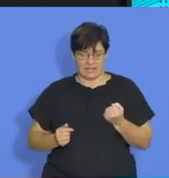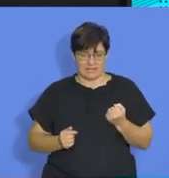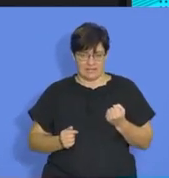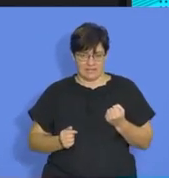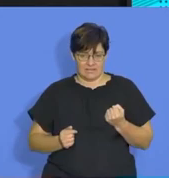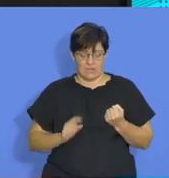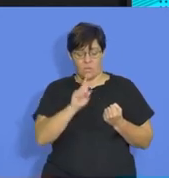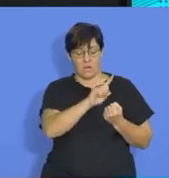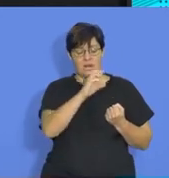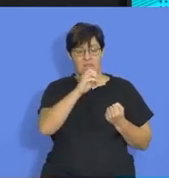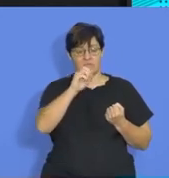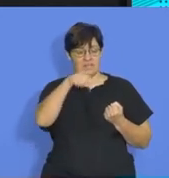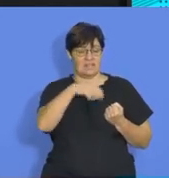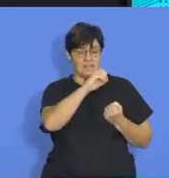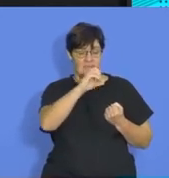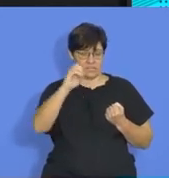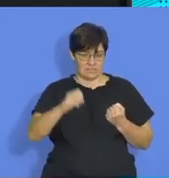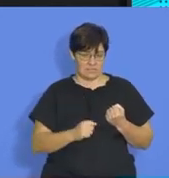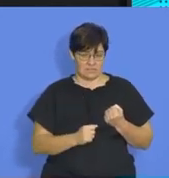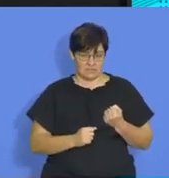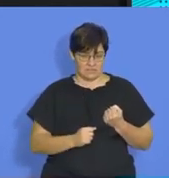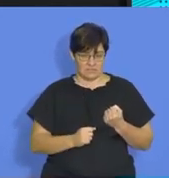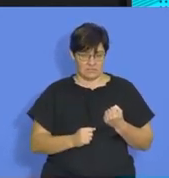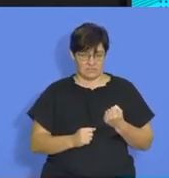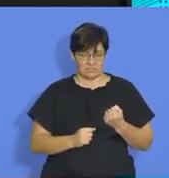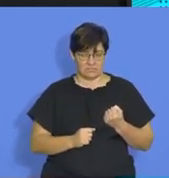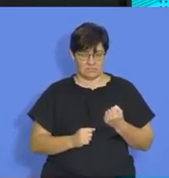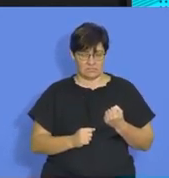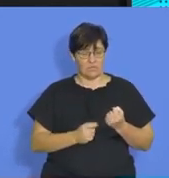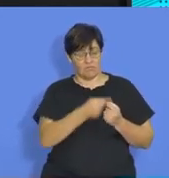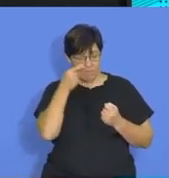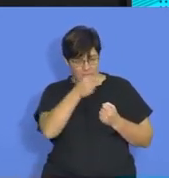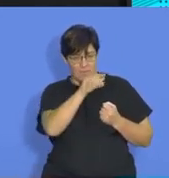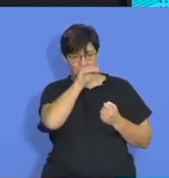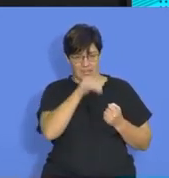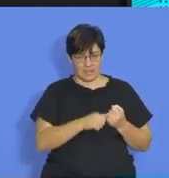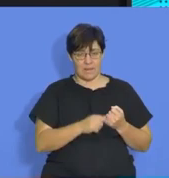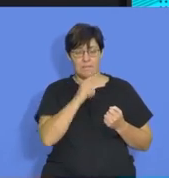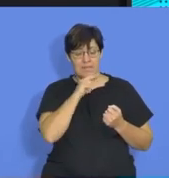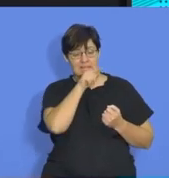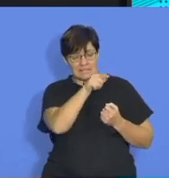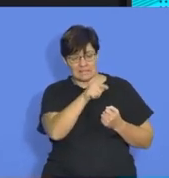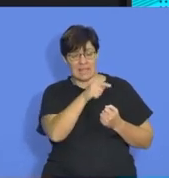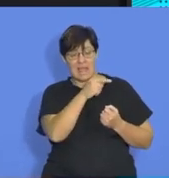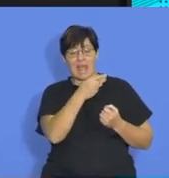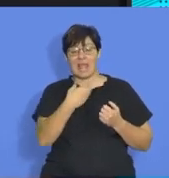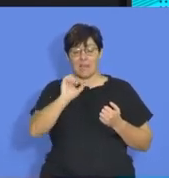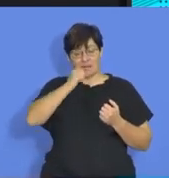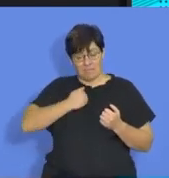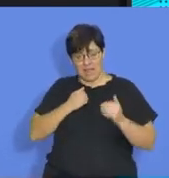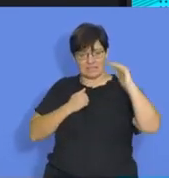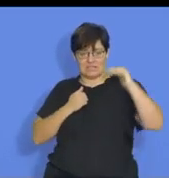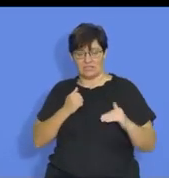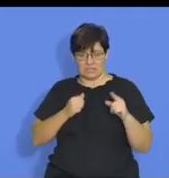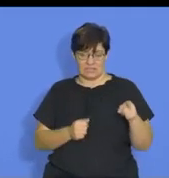to withdraw an amount of, what is it, 100,000 from bank. She's decreasing her